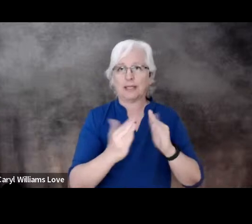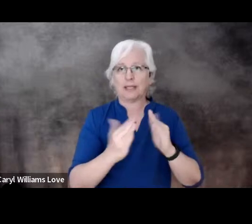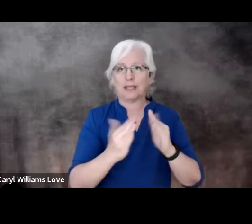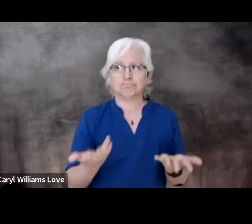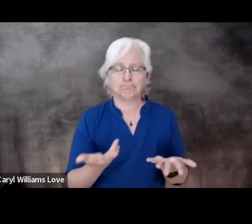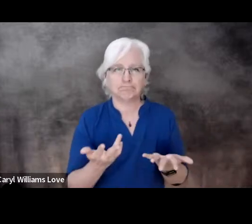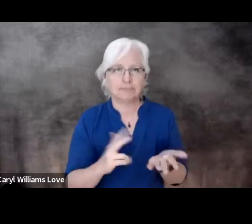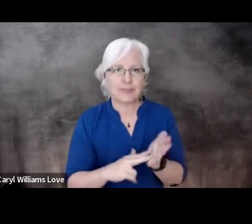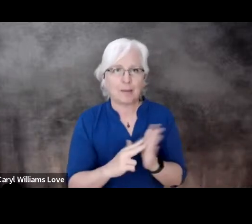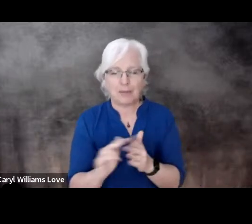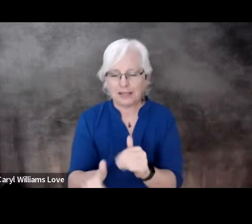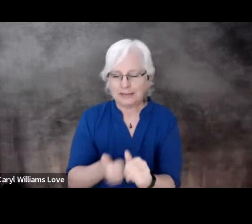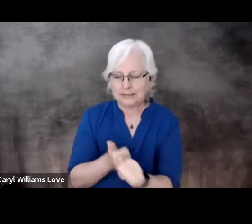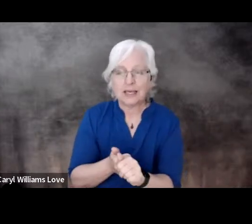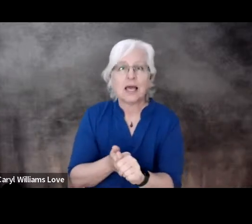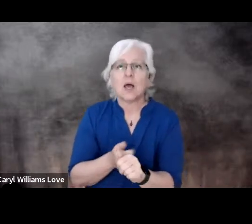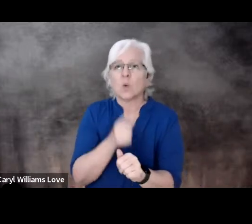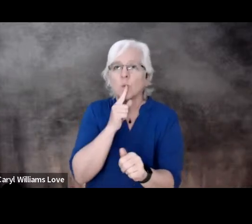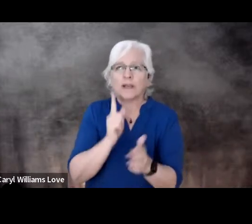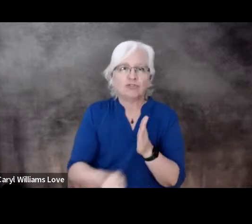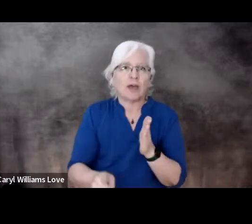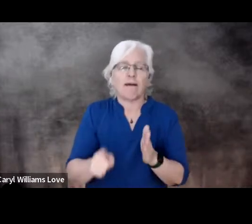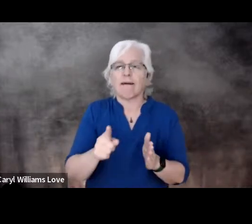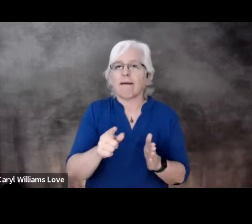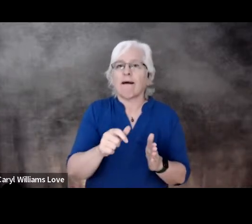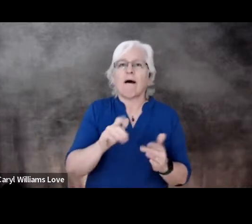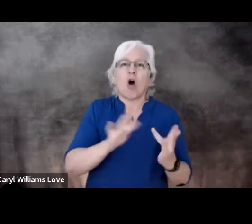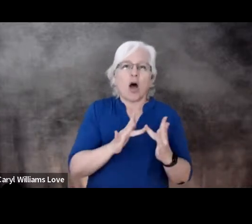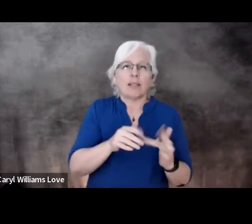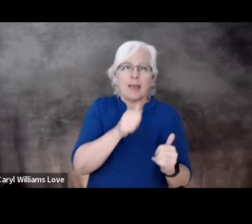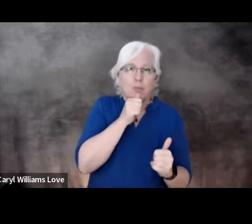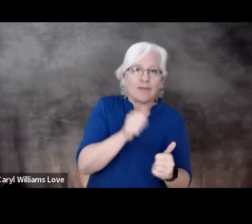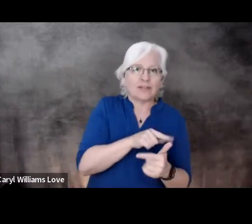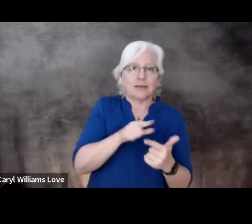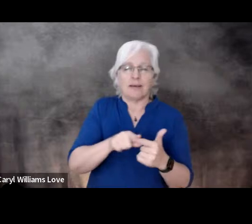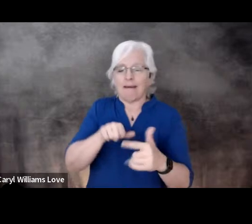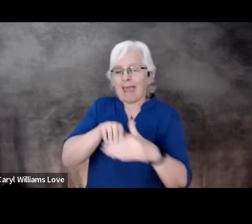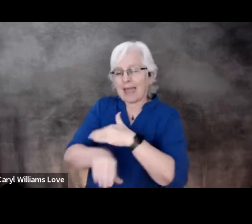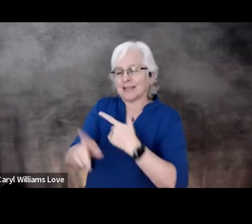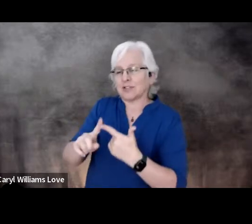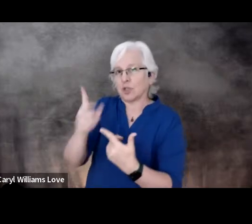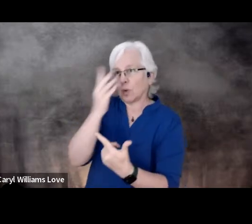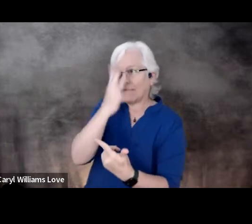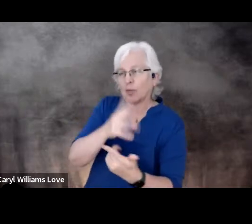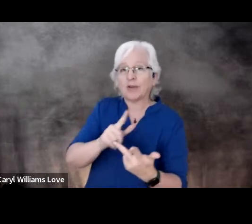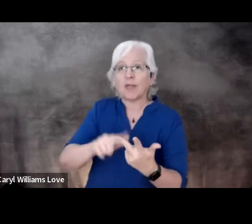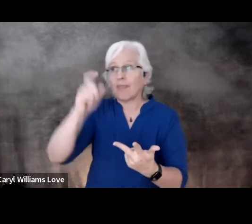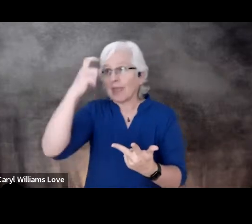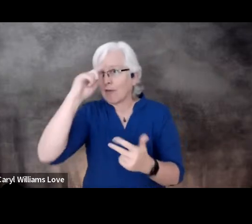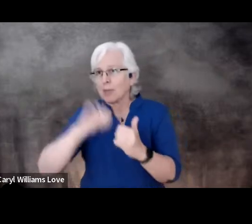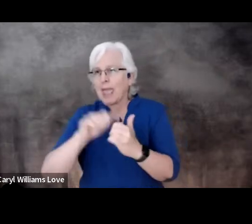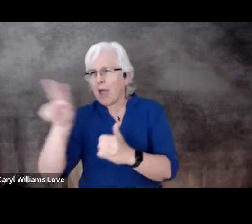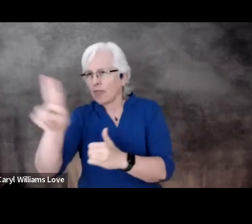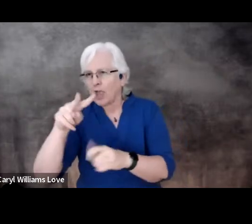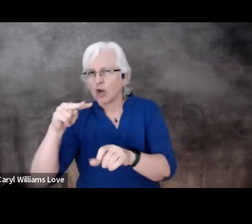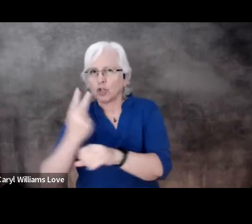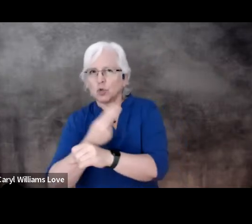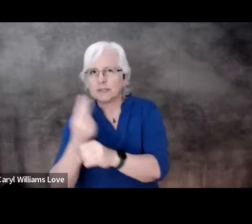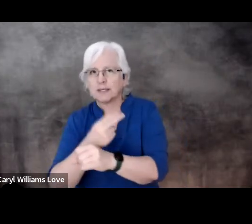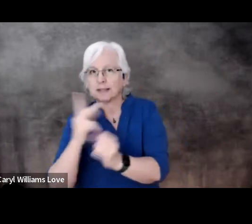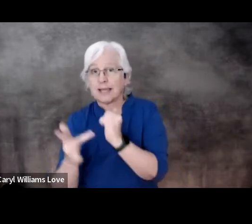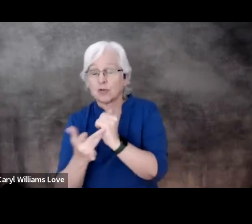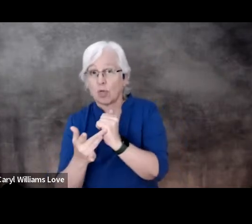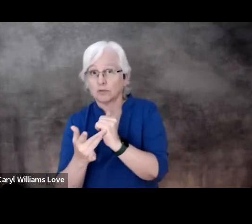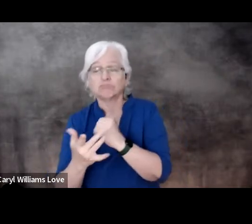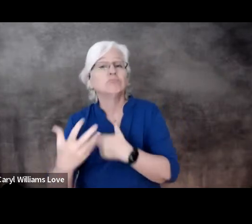on online privacy, on access to information, on the government's use of technology, including in the delivery